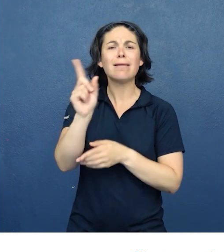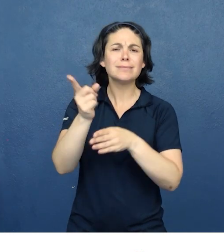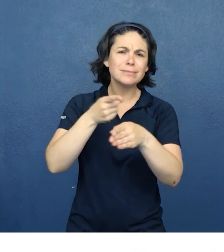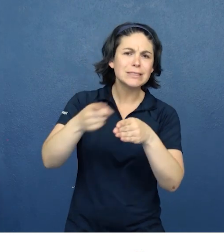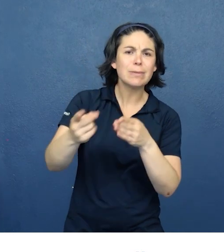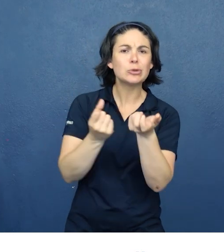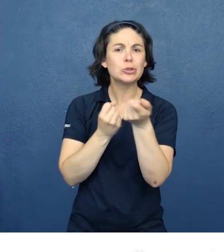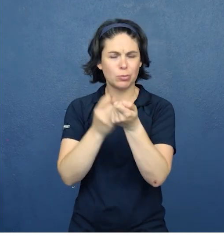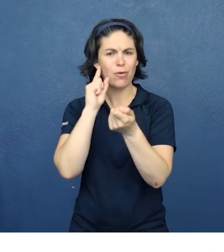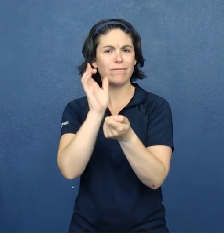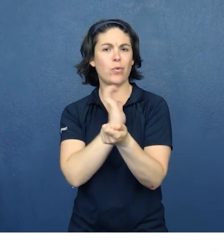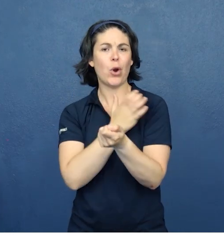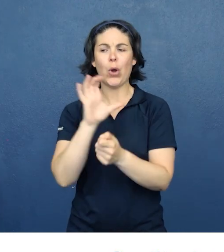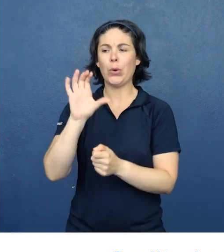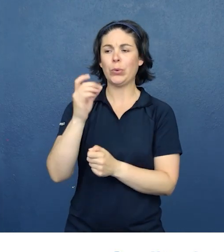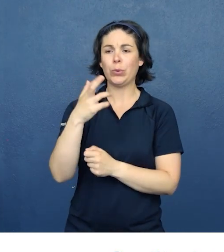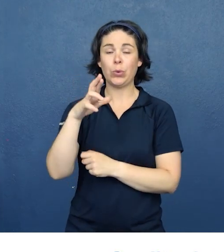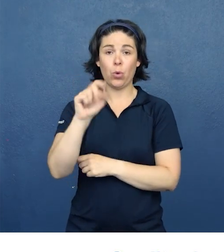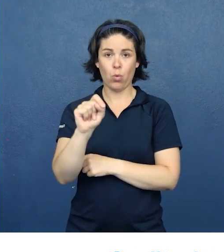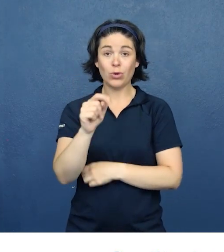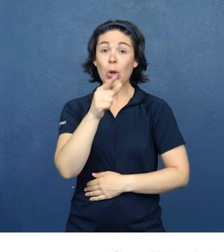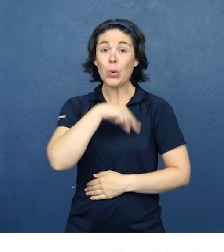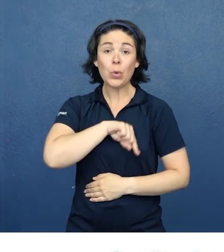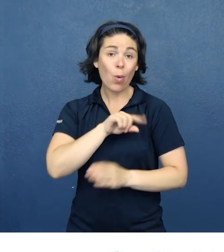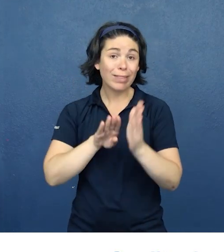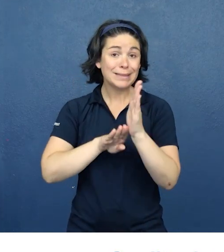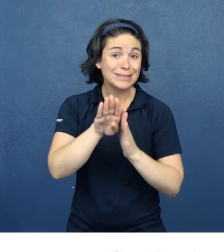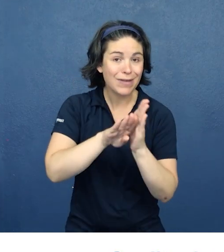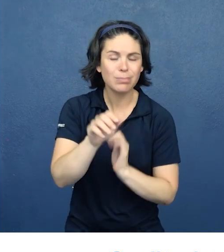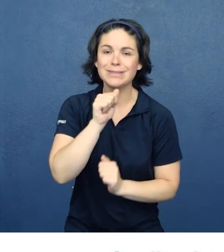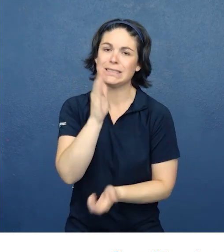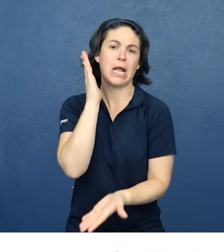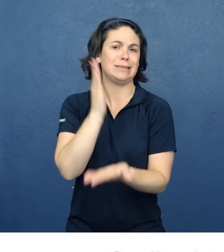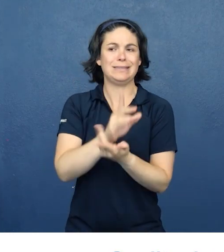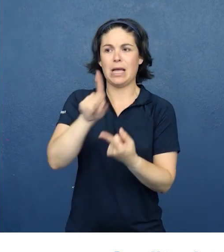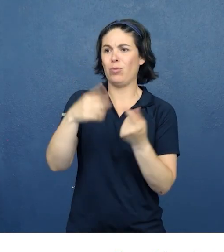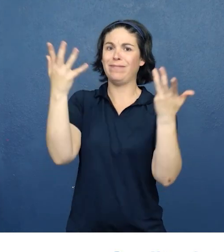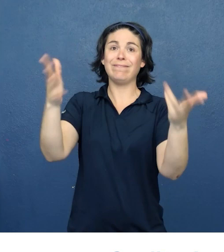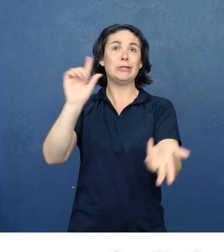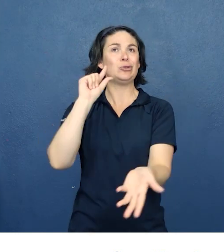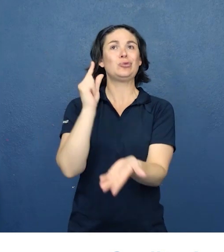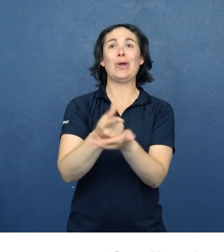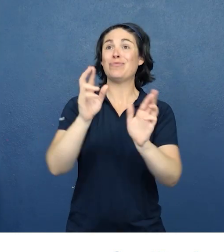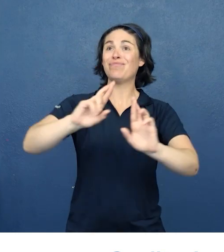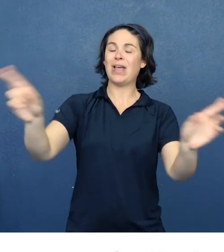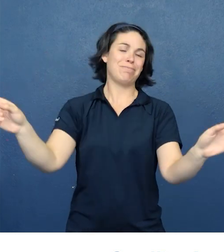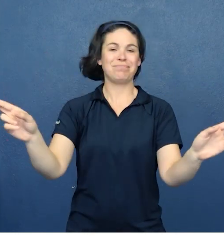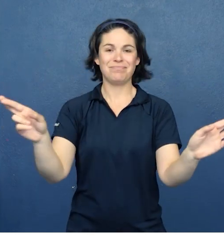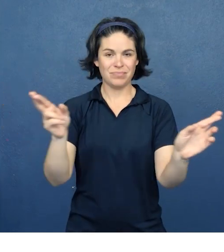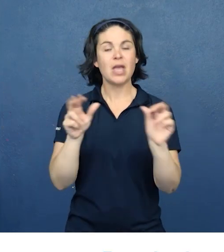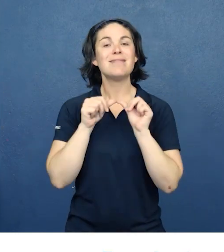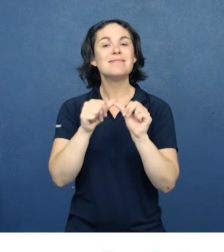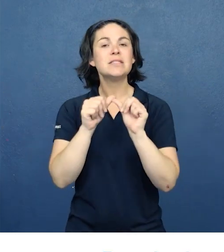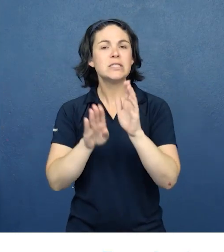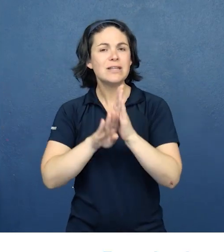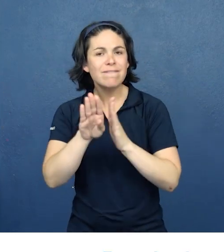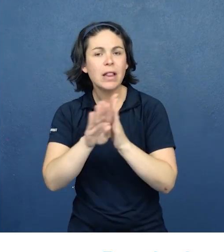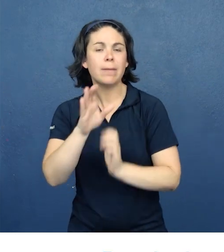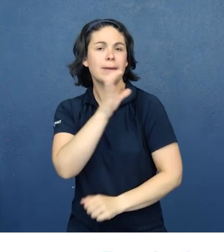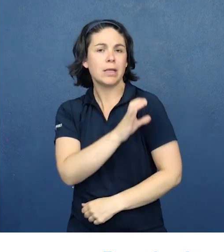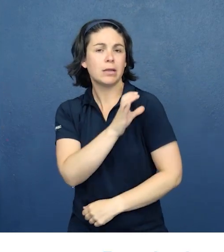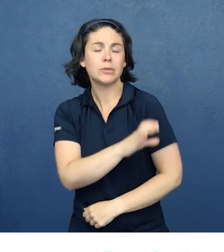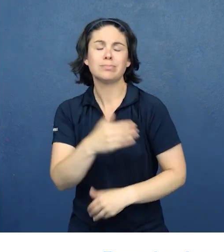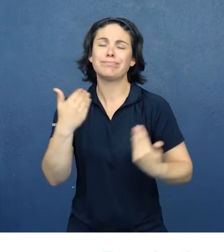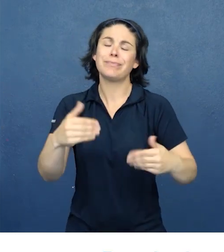for this cohort. Quality development does not stop upon graduate school graduation. Developing clinicians